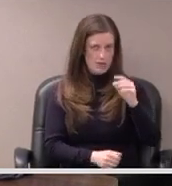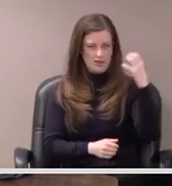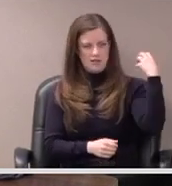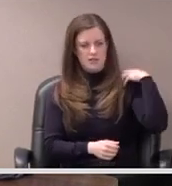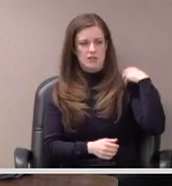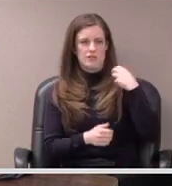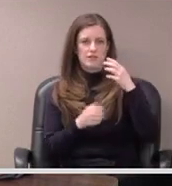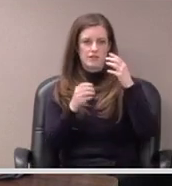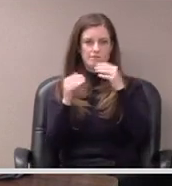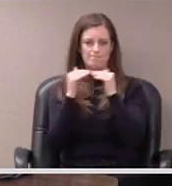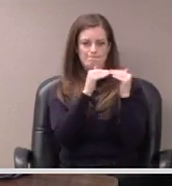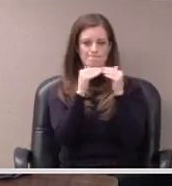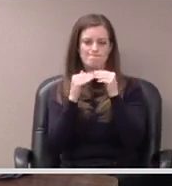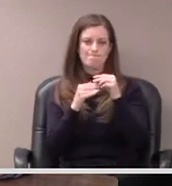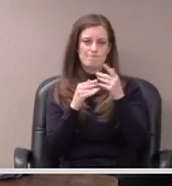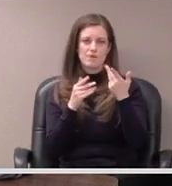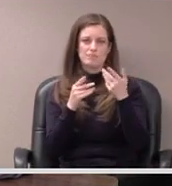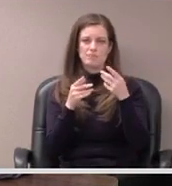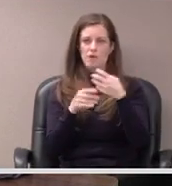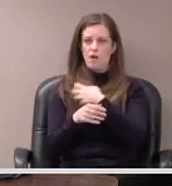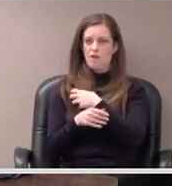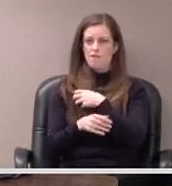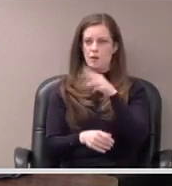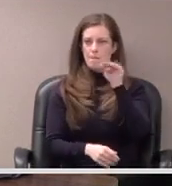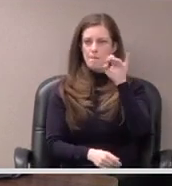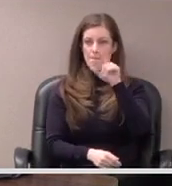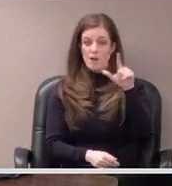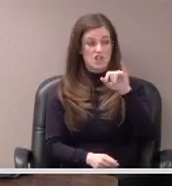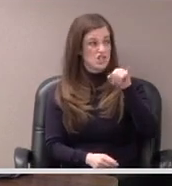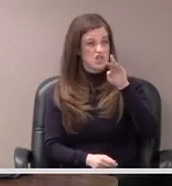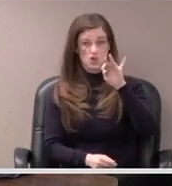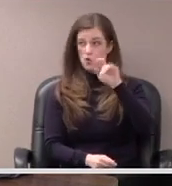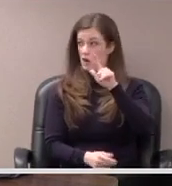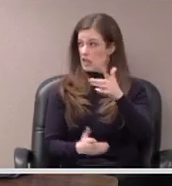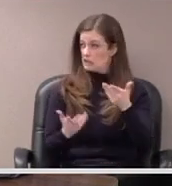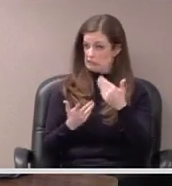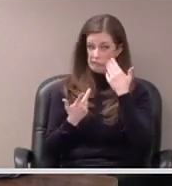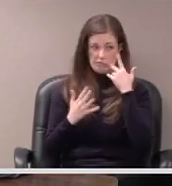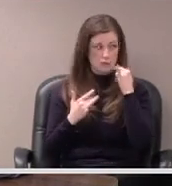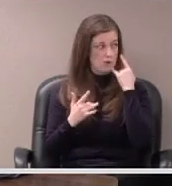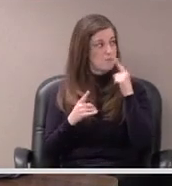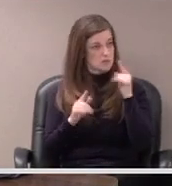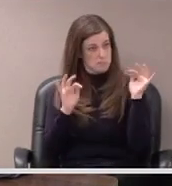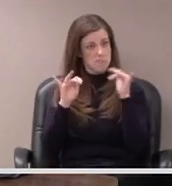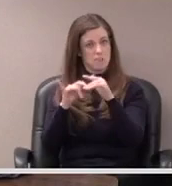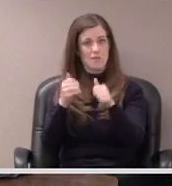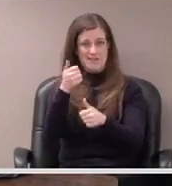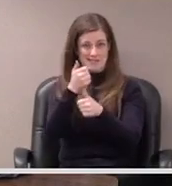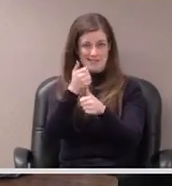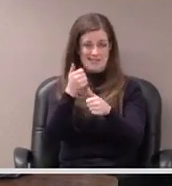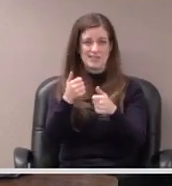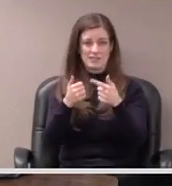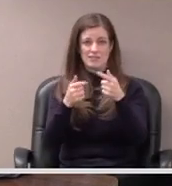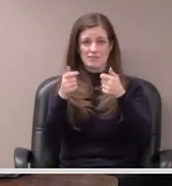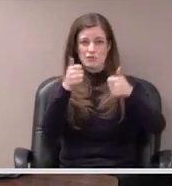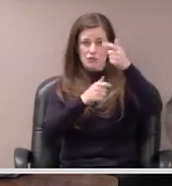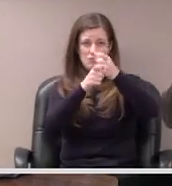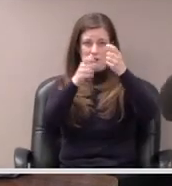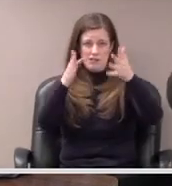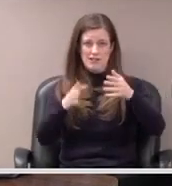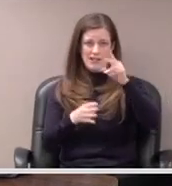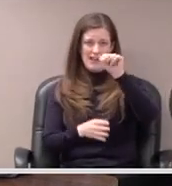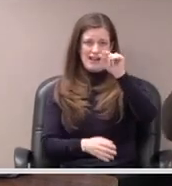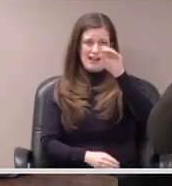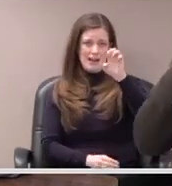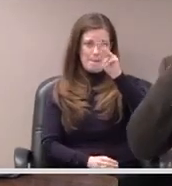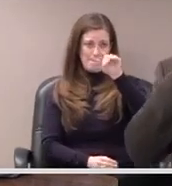officer John Marshall. I'm not sure if Giselle Danger is here, but if she is, to come forward, as well as assistant superintendent Nate Meyer.